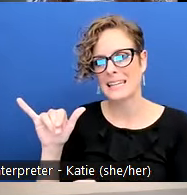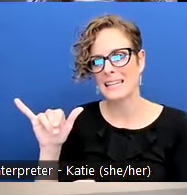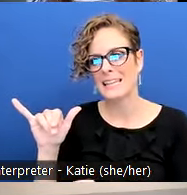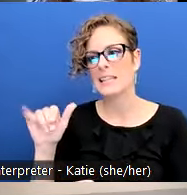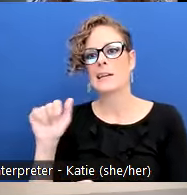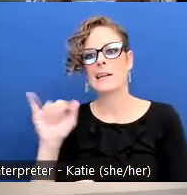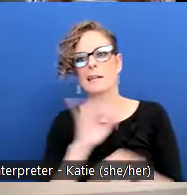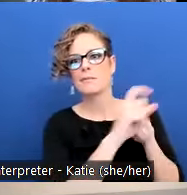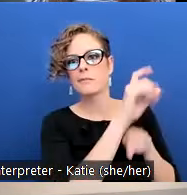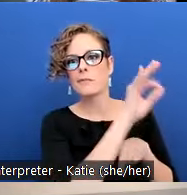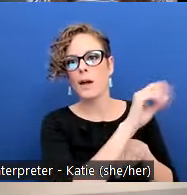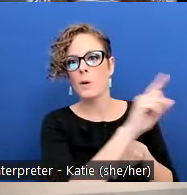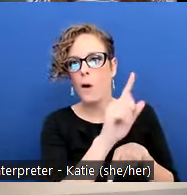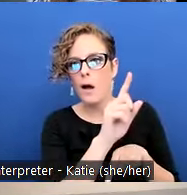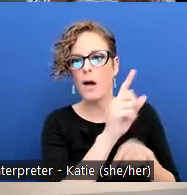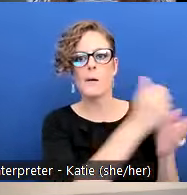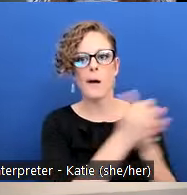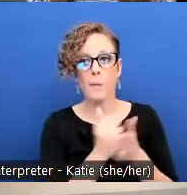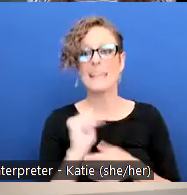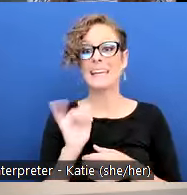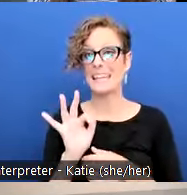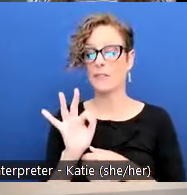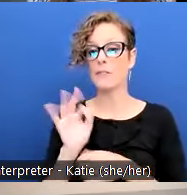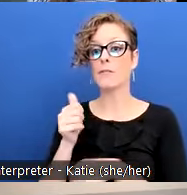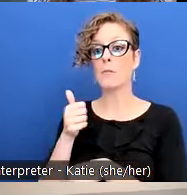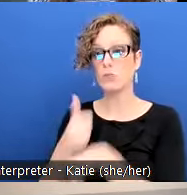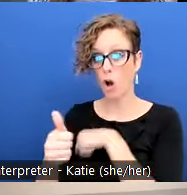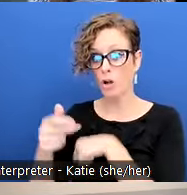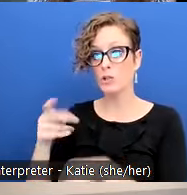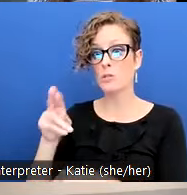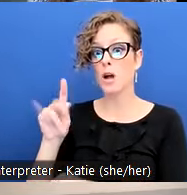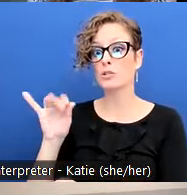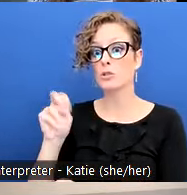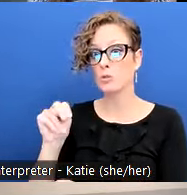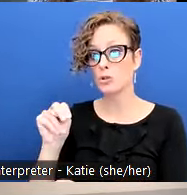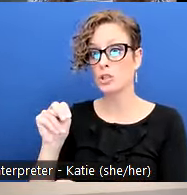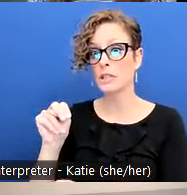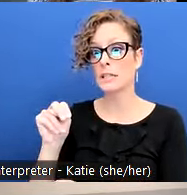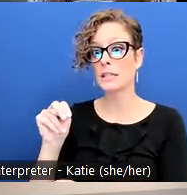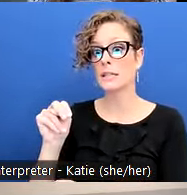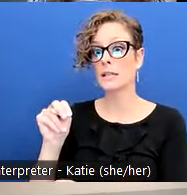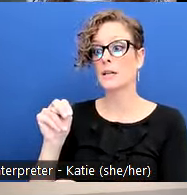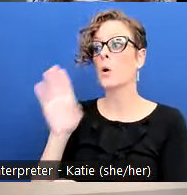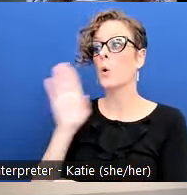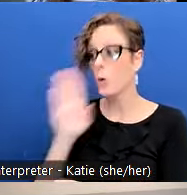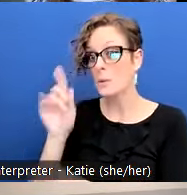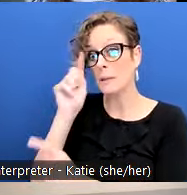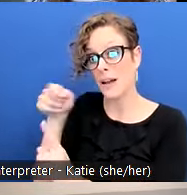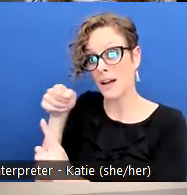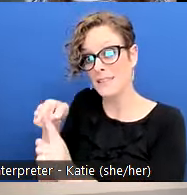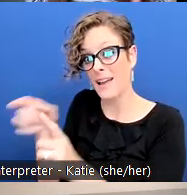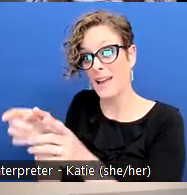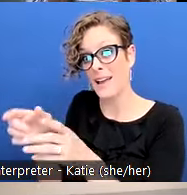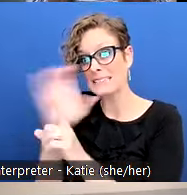If evidence of the charge of prostitution was obtained as a result of the person seeking assistance.